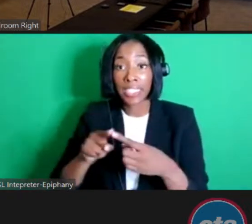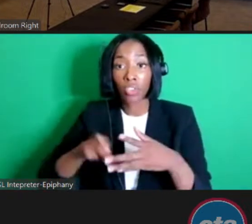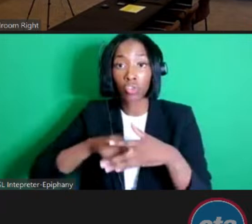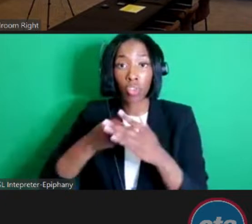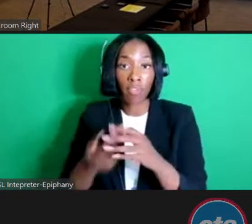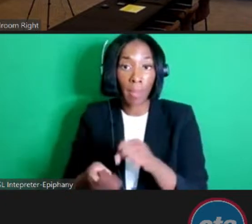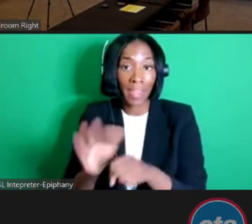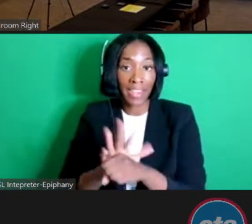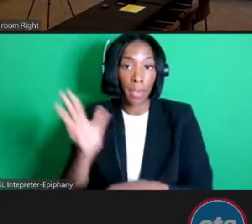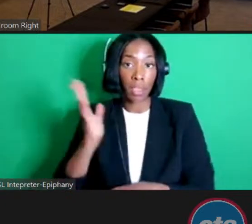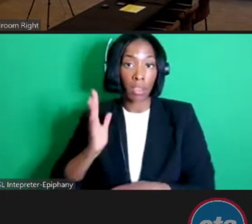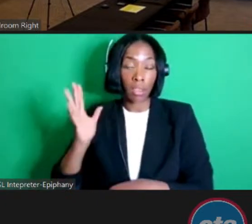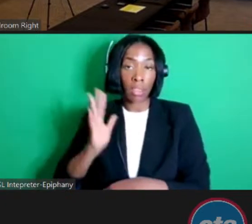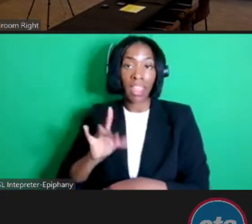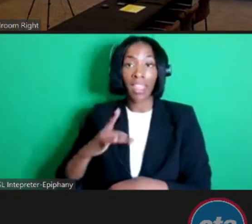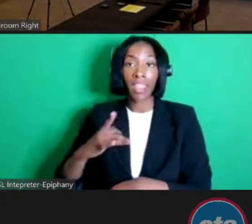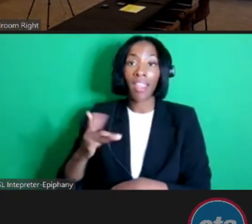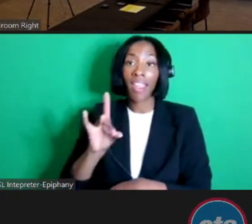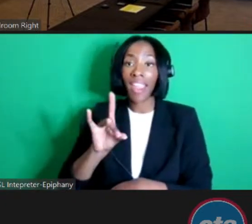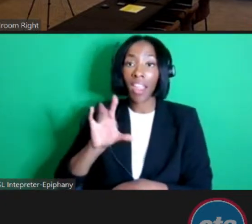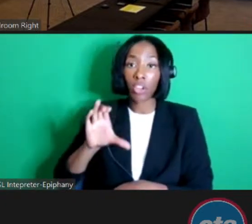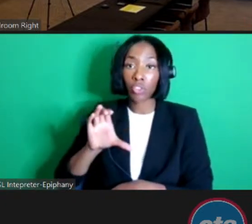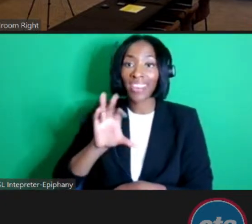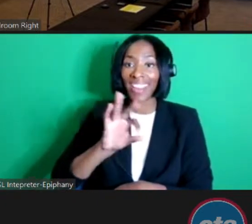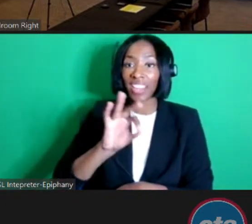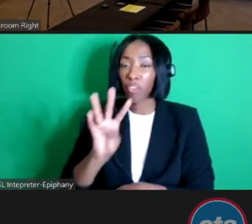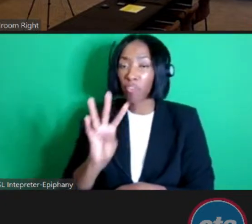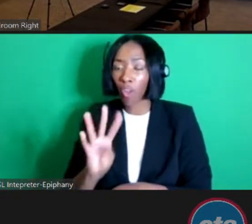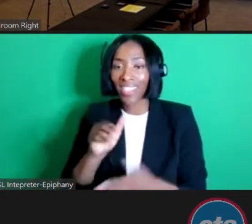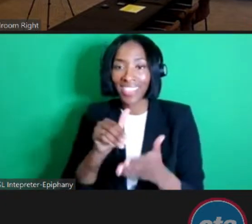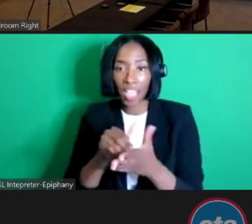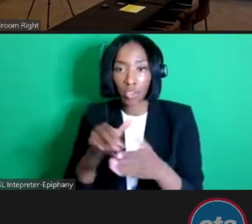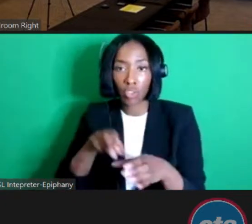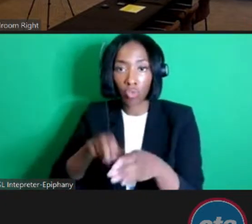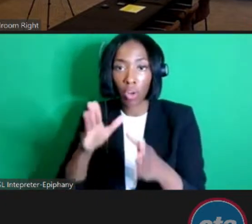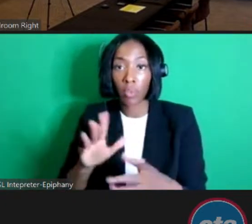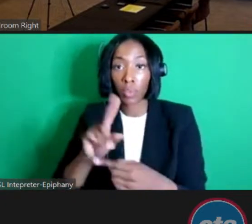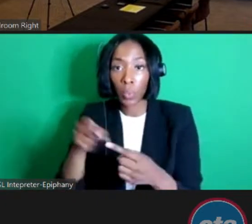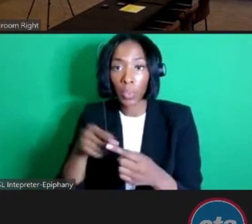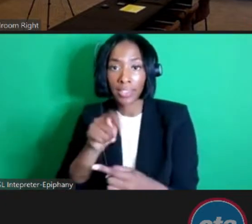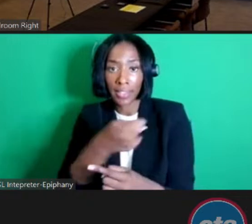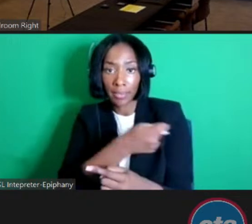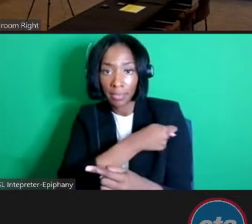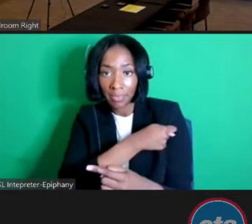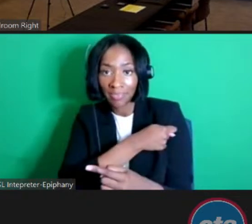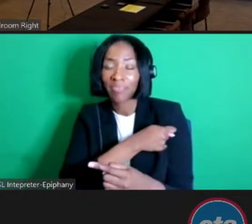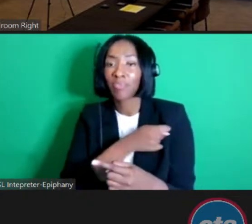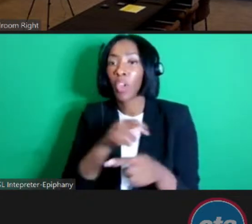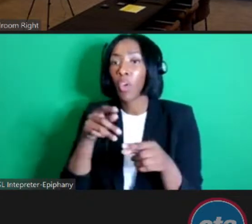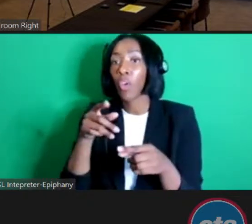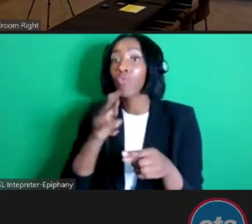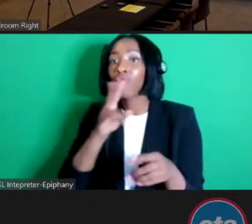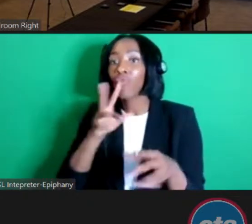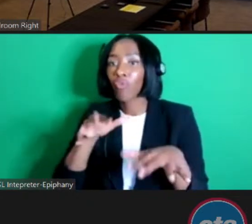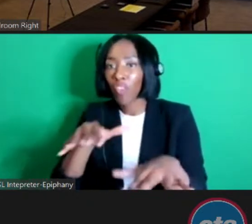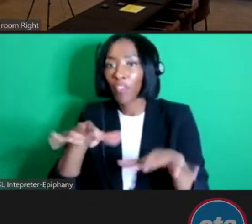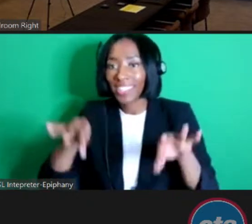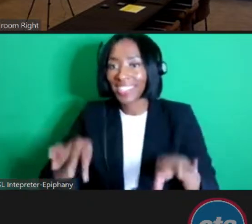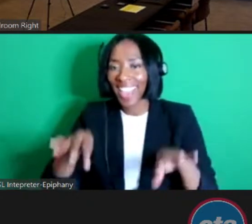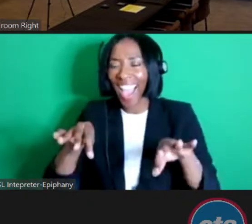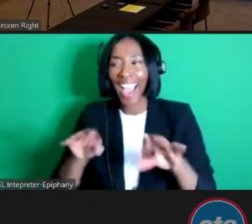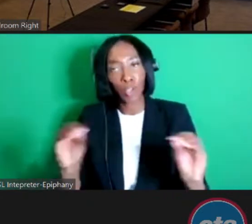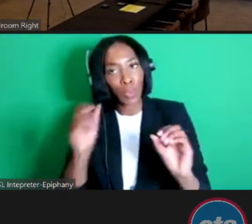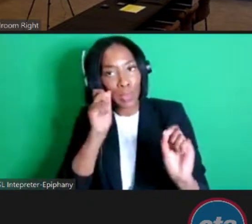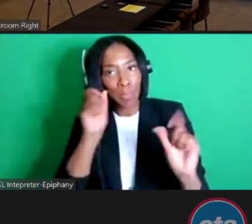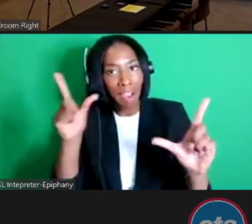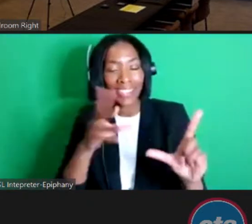pandemic, 894,000 rides on St. Patrick's Day River Dive. No surprise. And